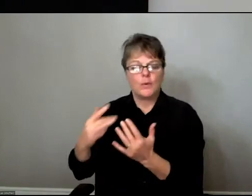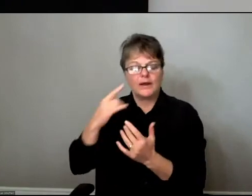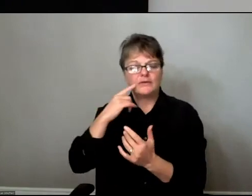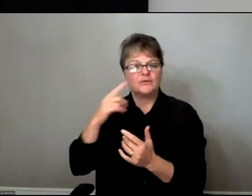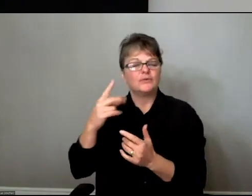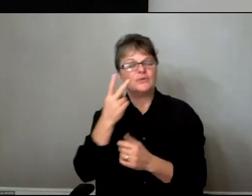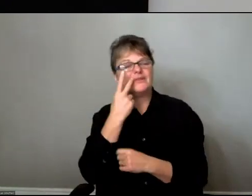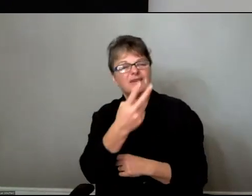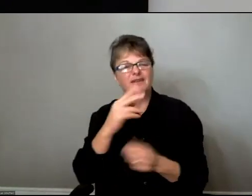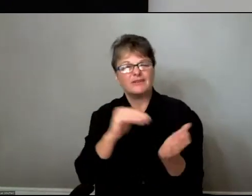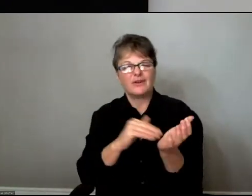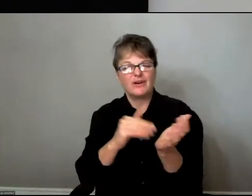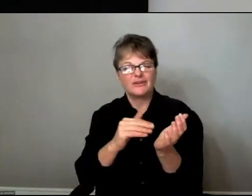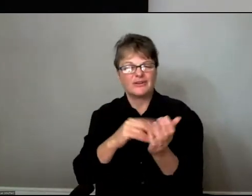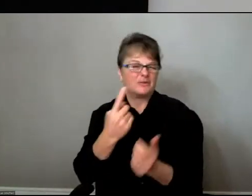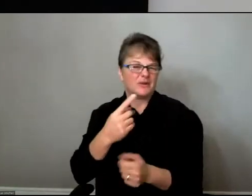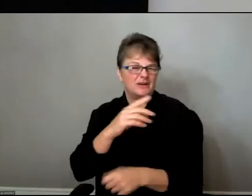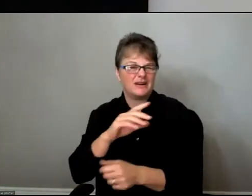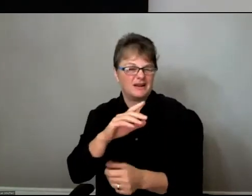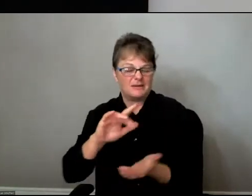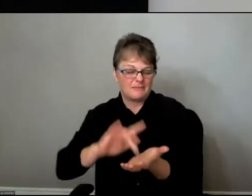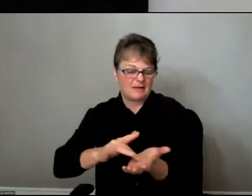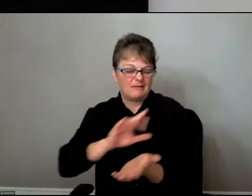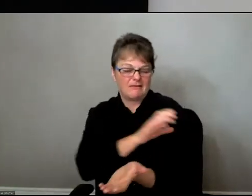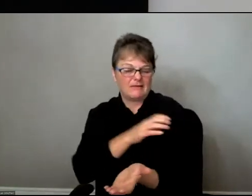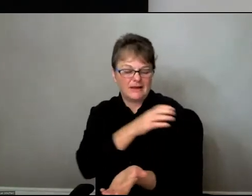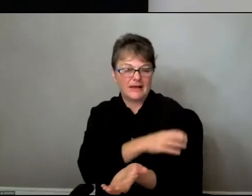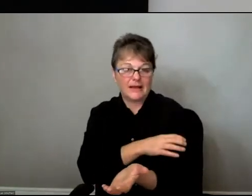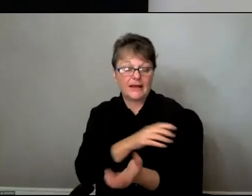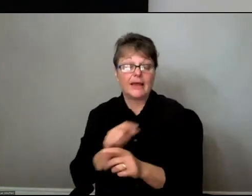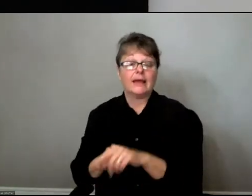CBS, while Vinnie waited in their vehicle for her.